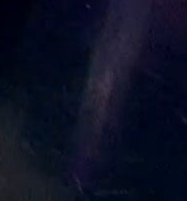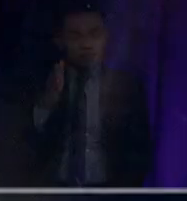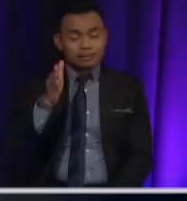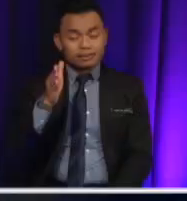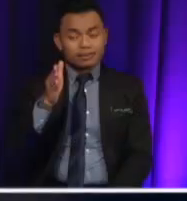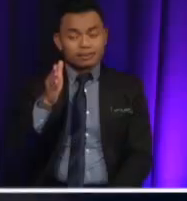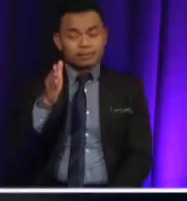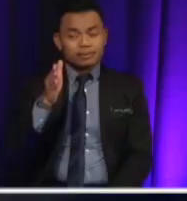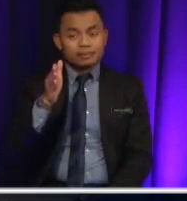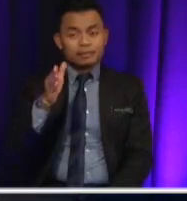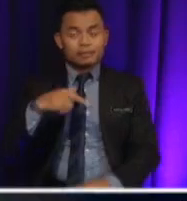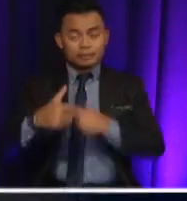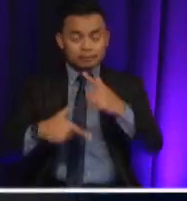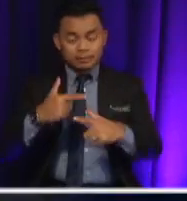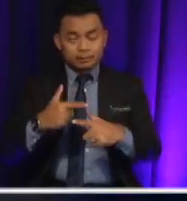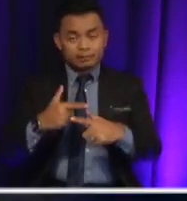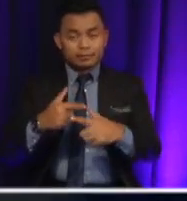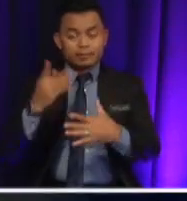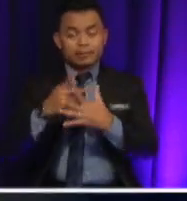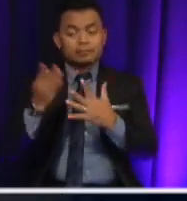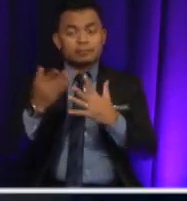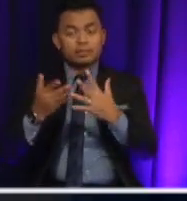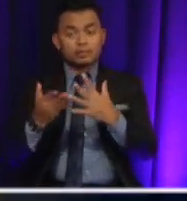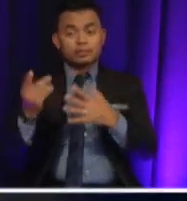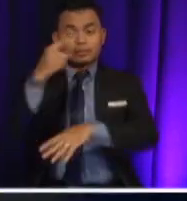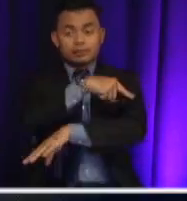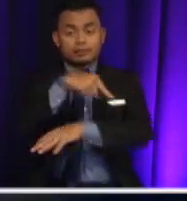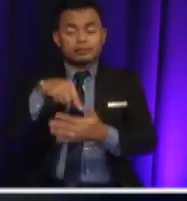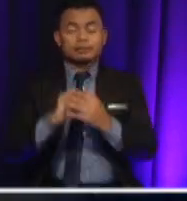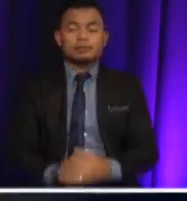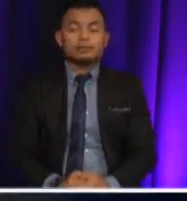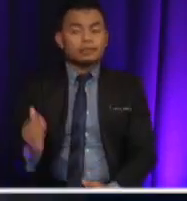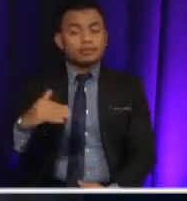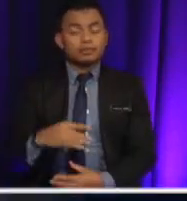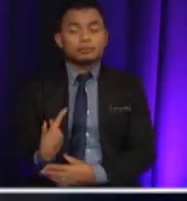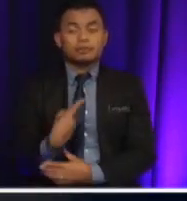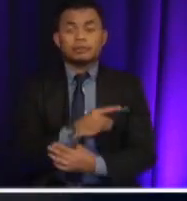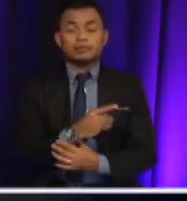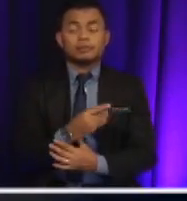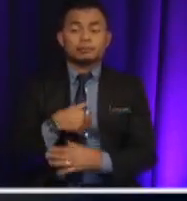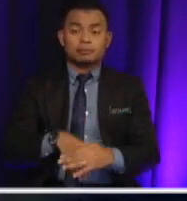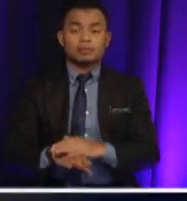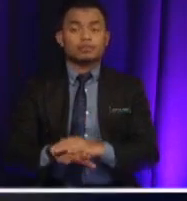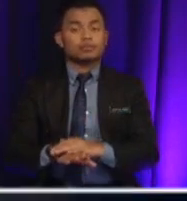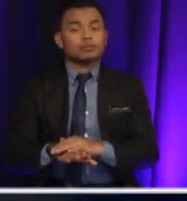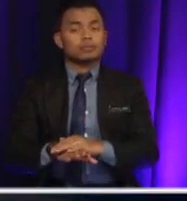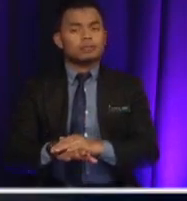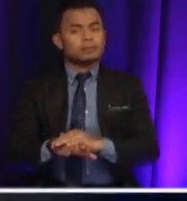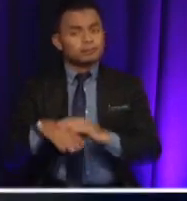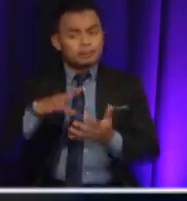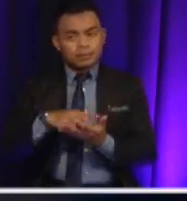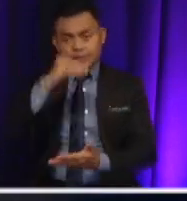entire episode today. And without further ado, let's jump into the session, right? Let's ask teacher, what do we have for